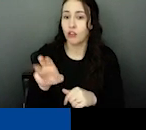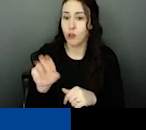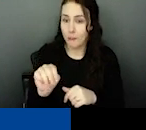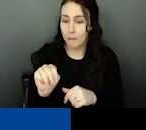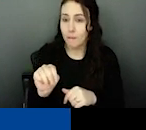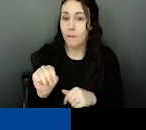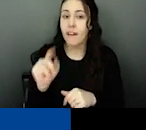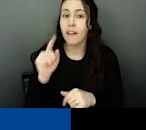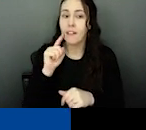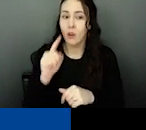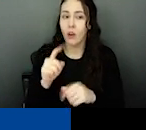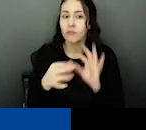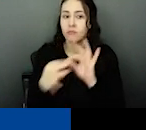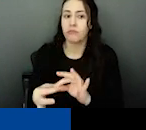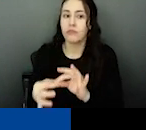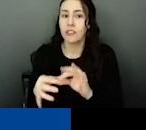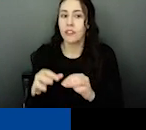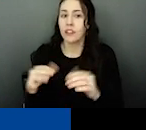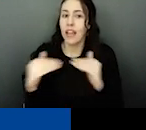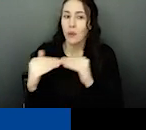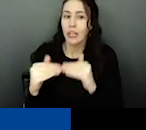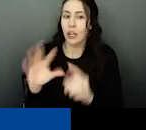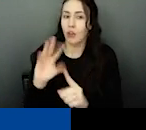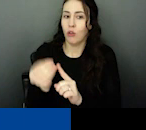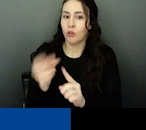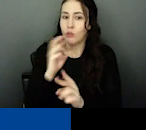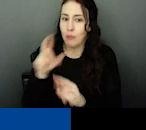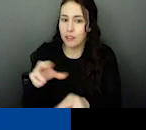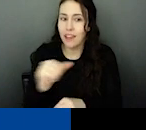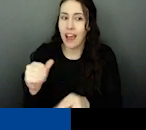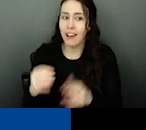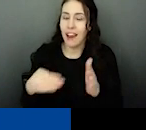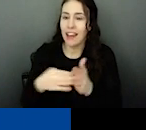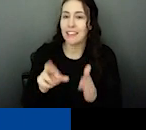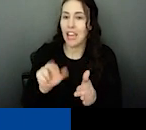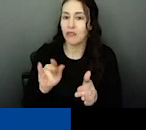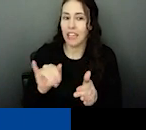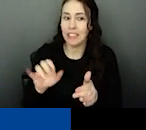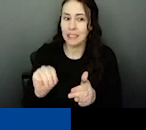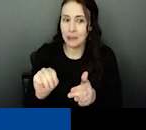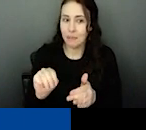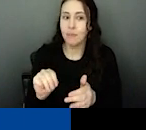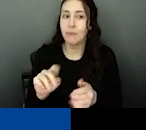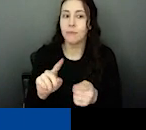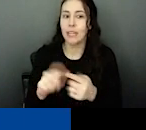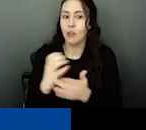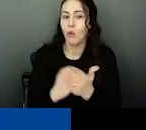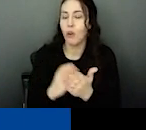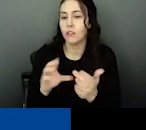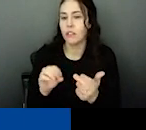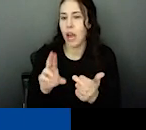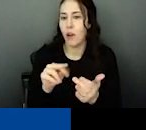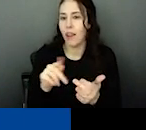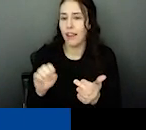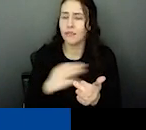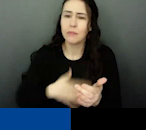anti-racism in the course outline of record. And so please use these resources as they're linked. I think that you're gonna